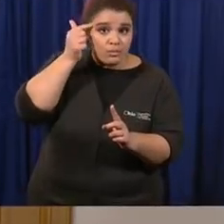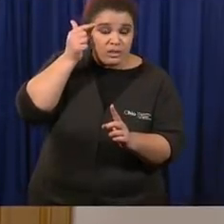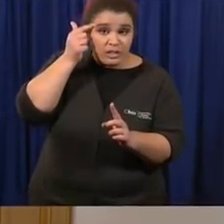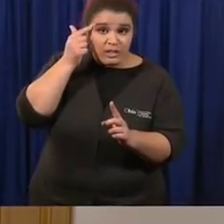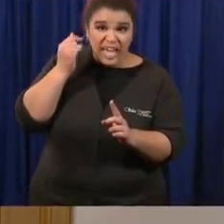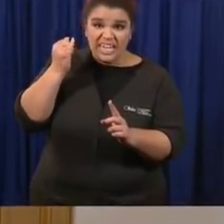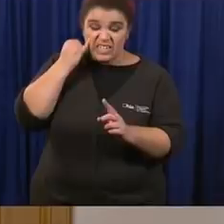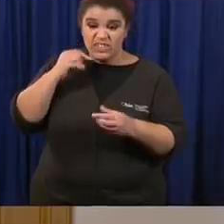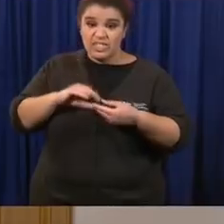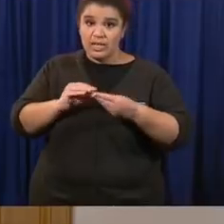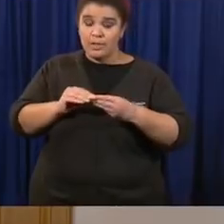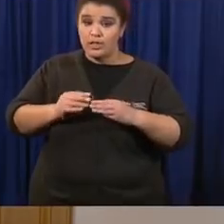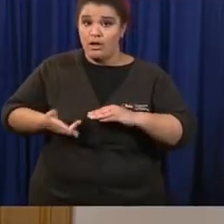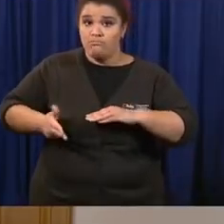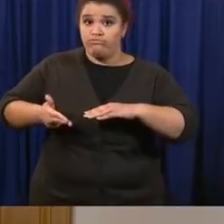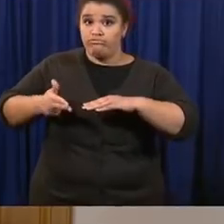policy?